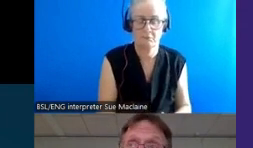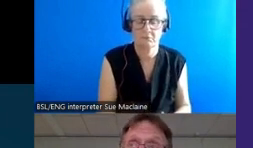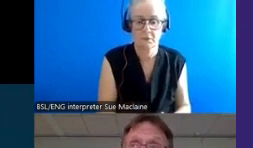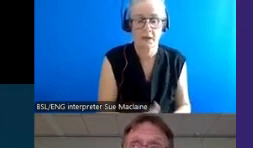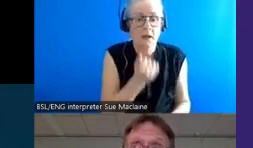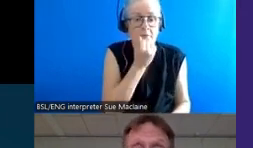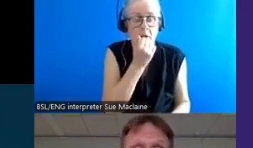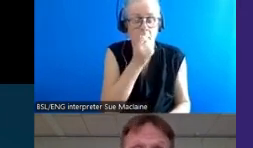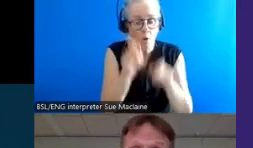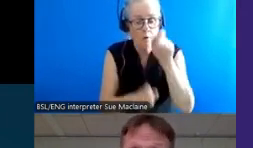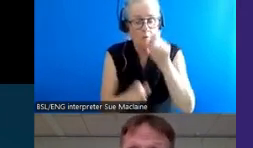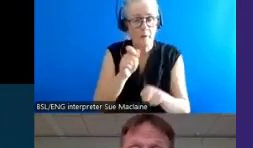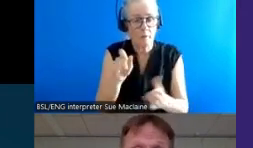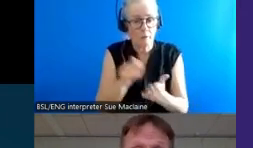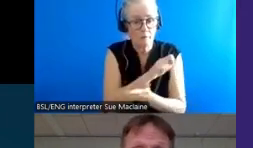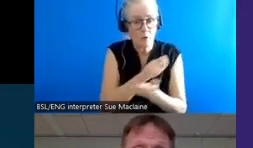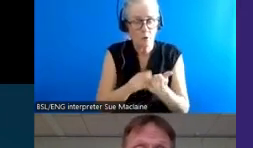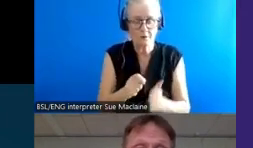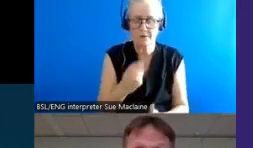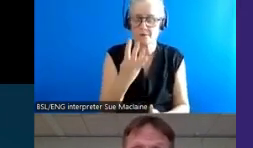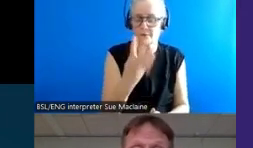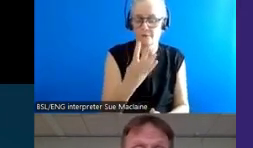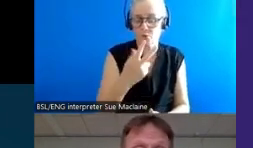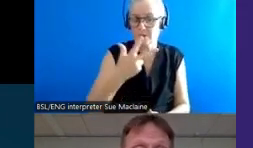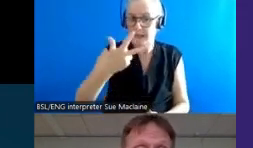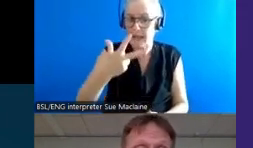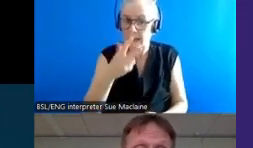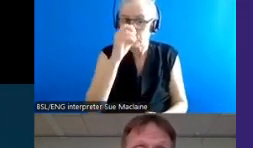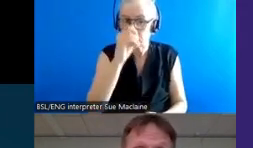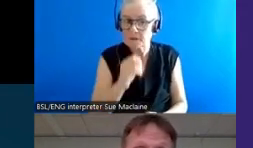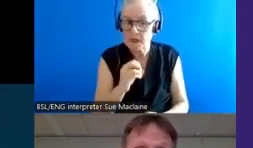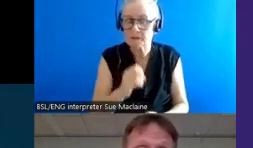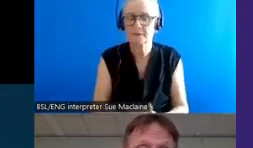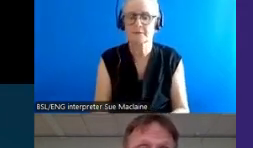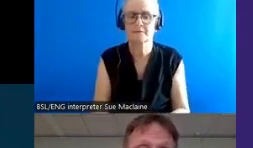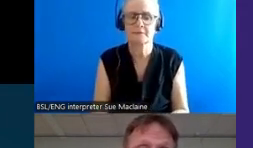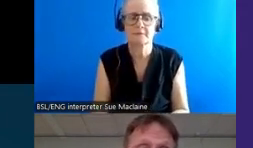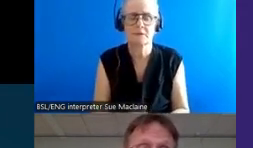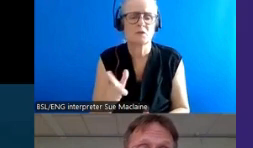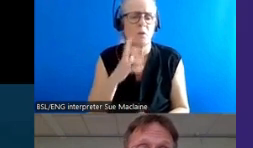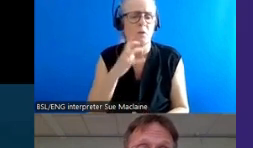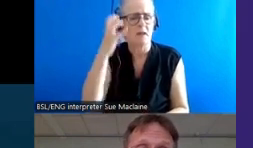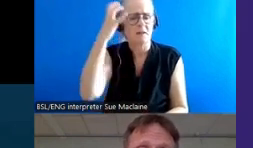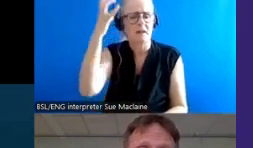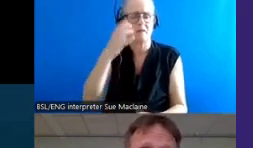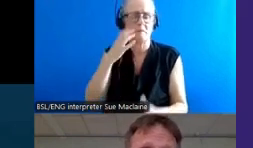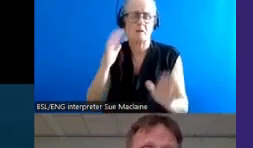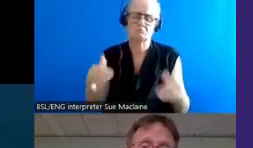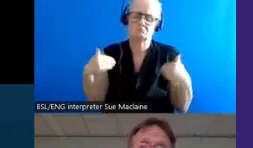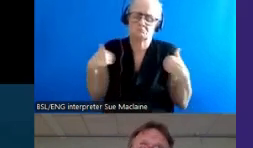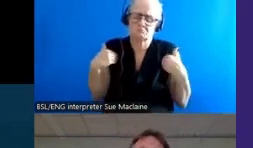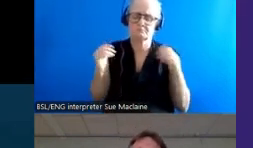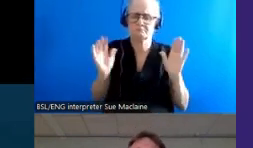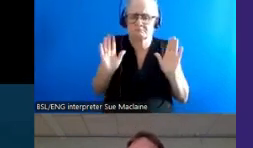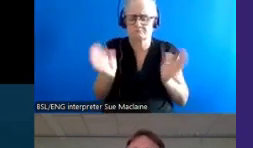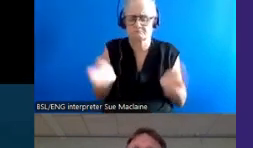elections. And after that, the government didn't push regional assemblies in England anymore.